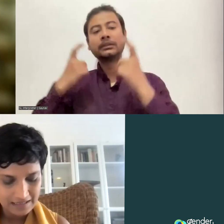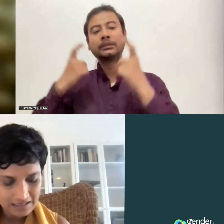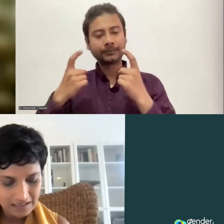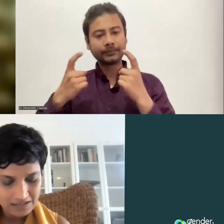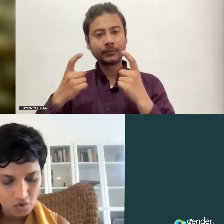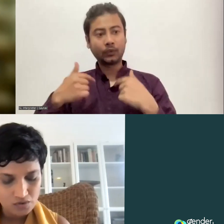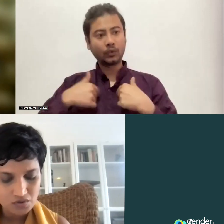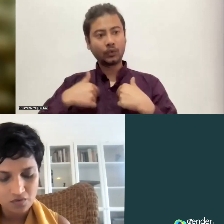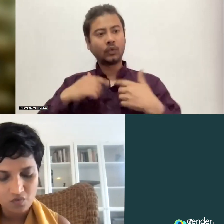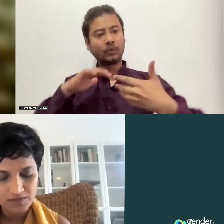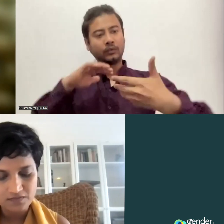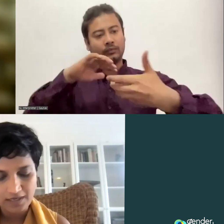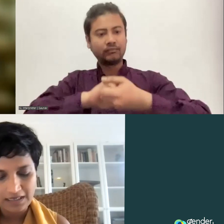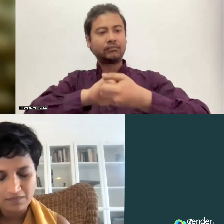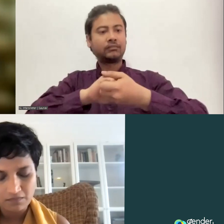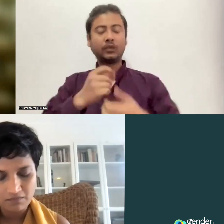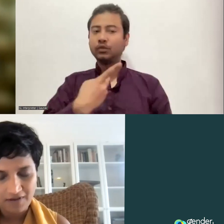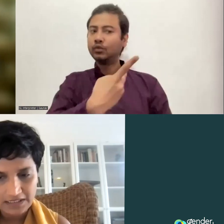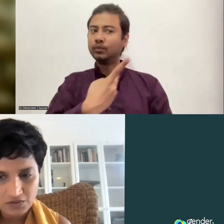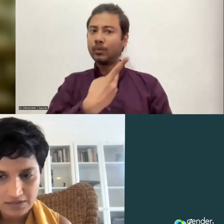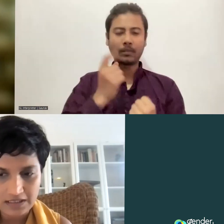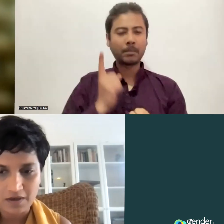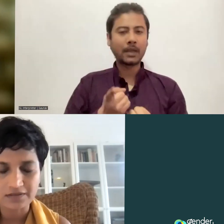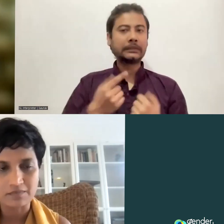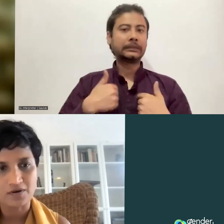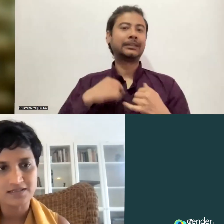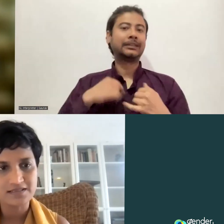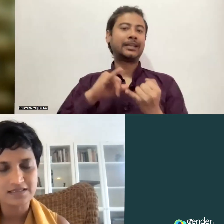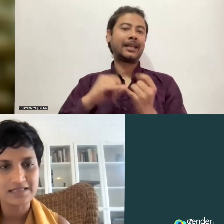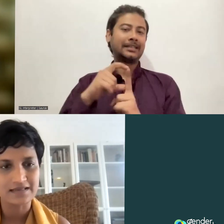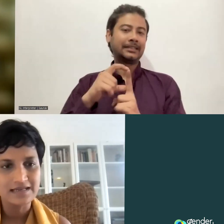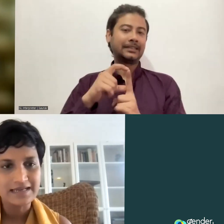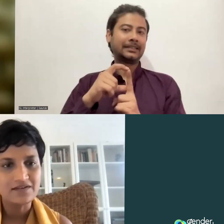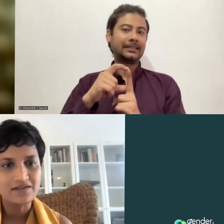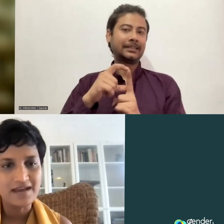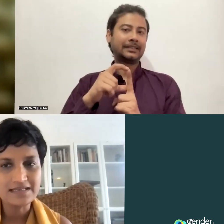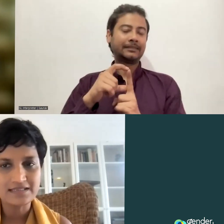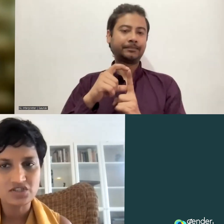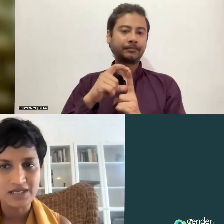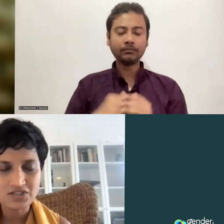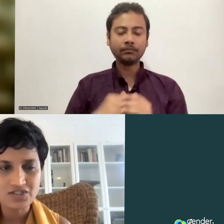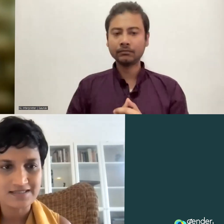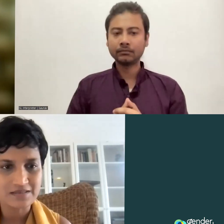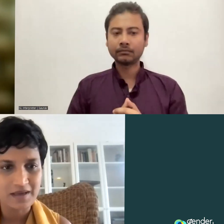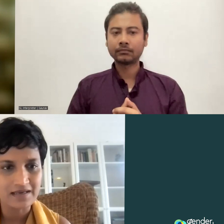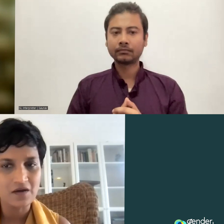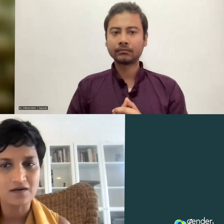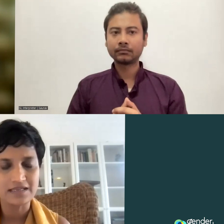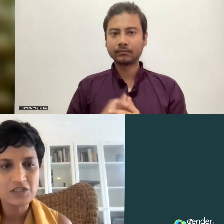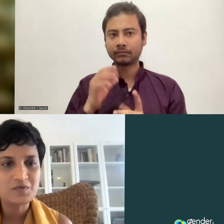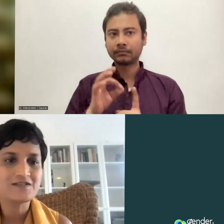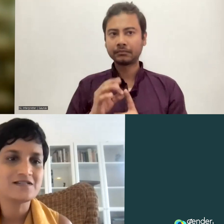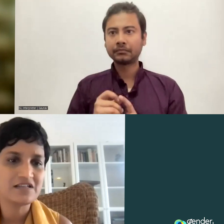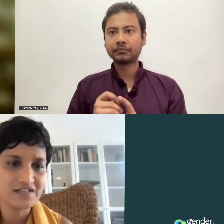I think it's also what I find unique about that process is that it varies and changes depending